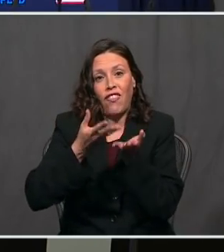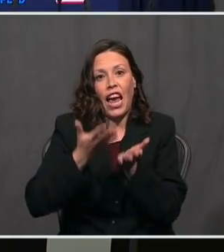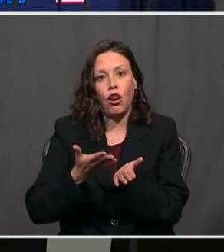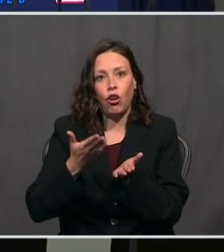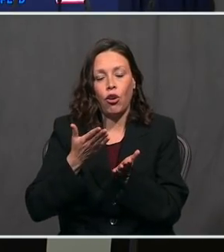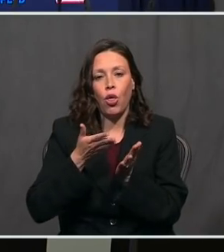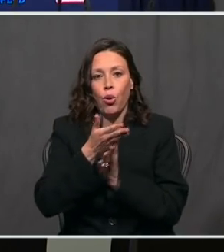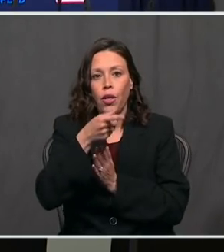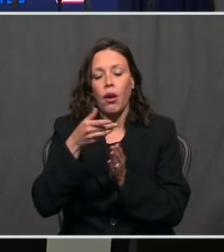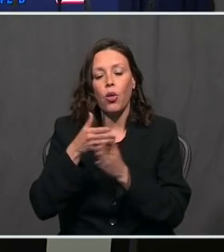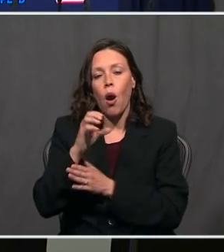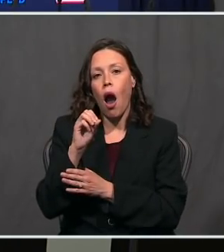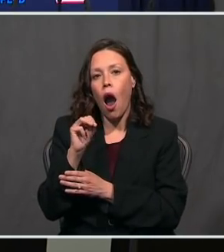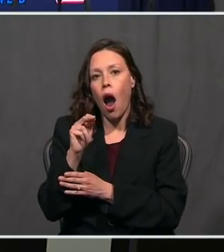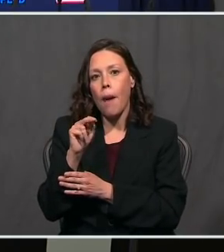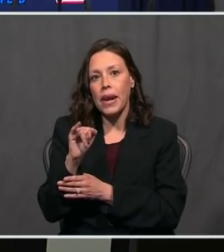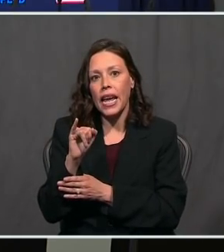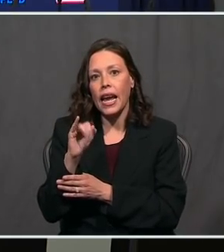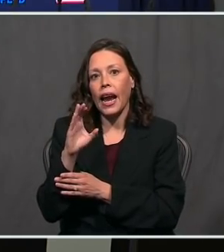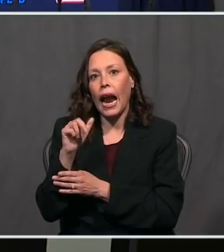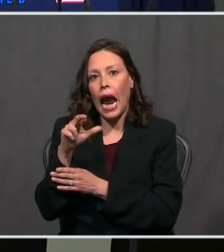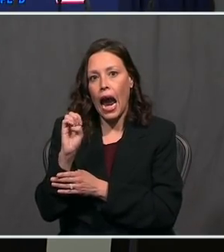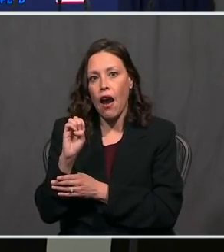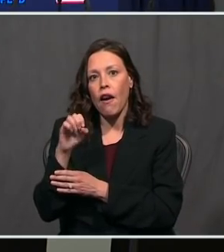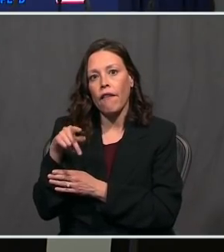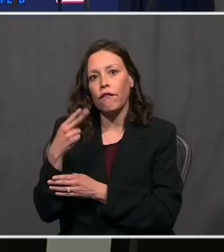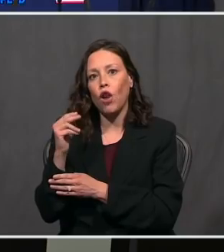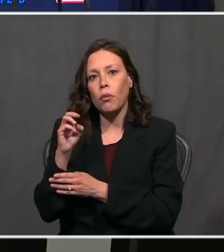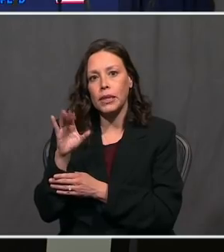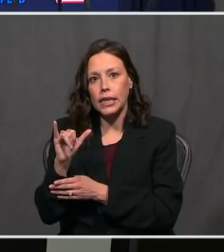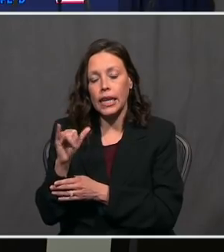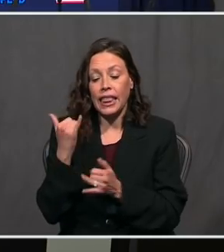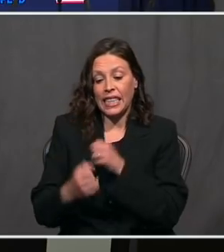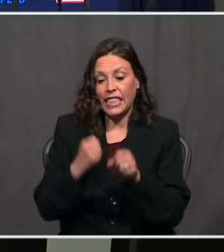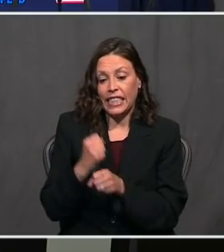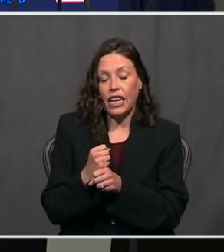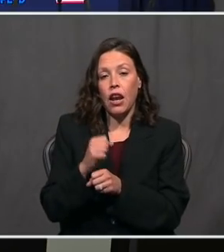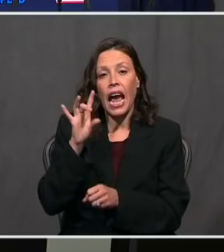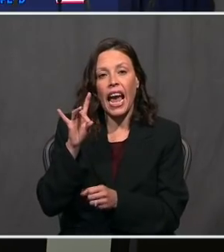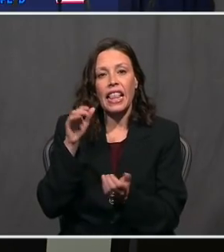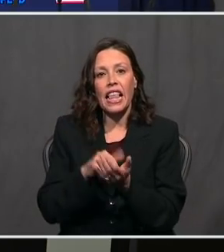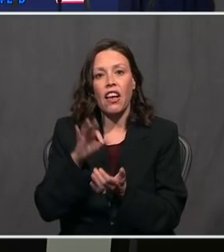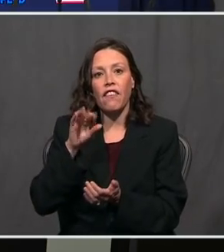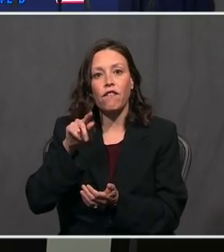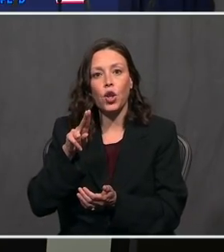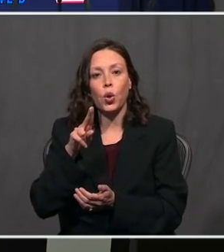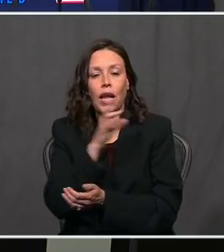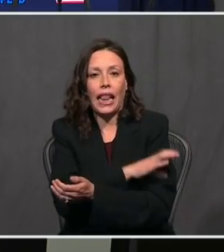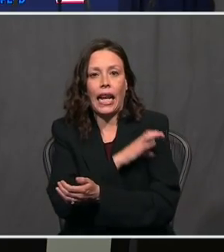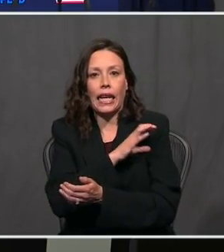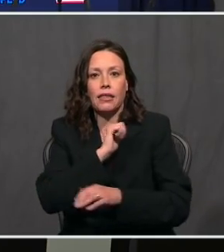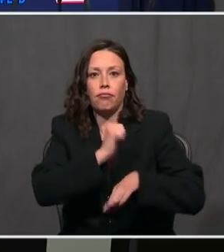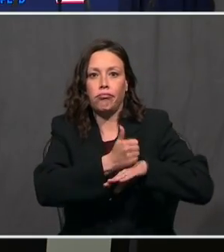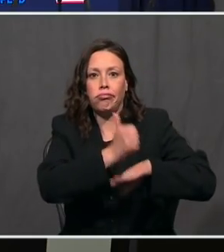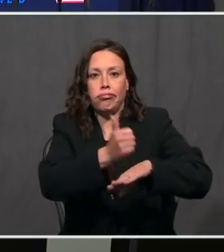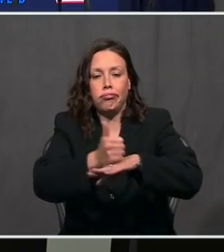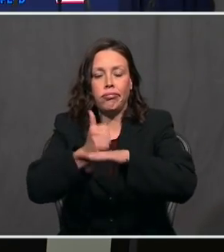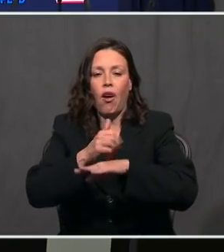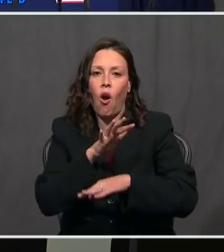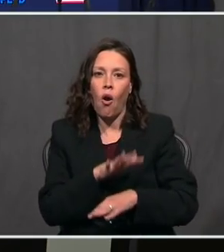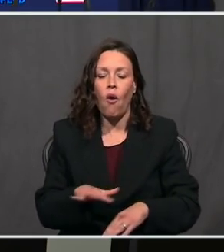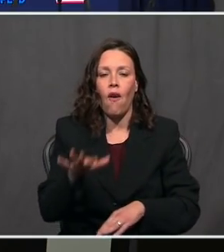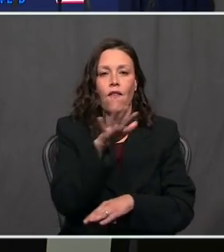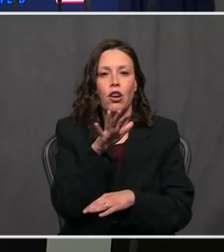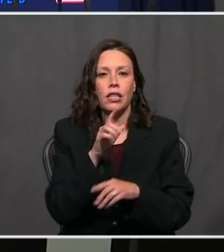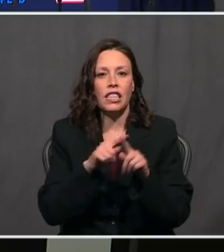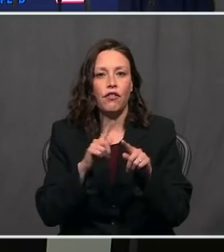through our Omnicare Pharmacy. This year alone, we've conducted 8,000 flu clinics at long-term care facilities, and